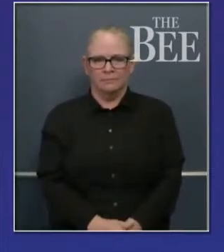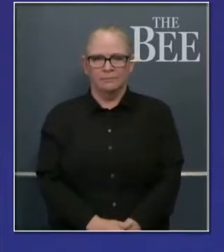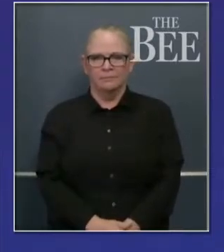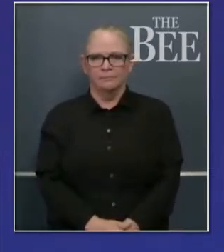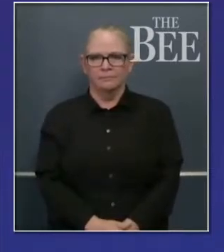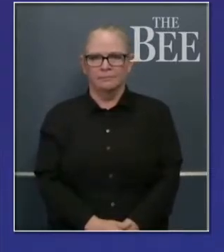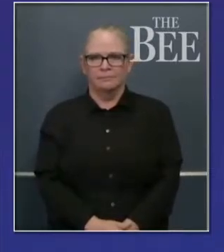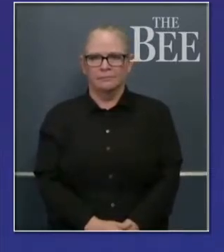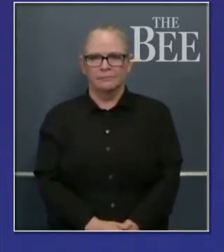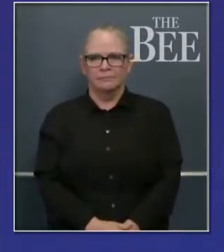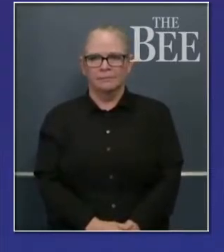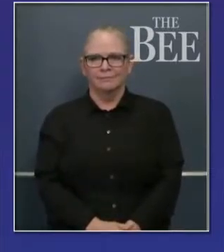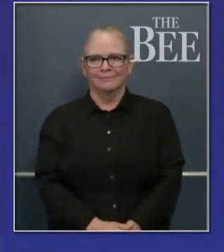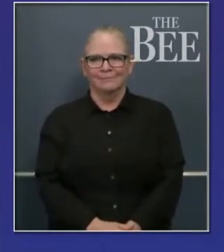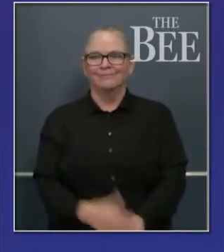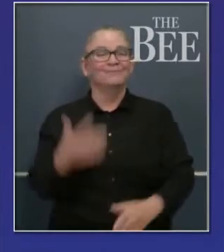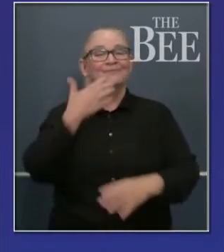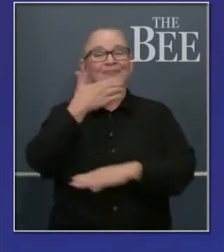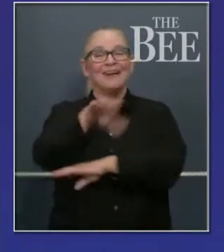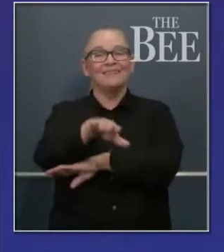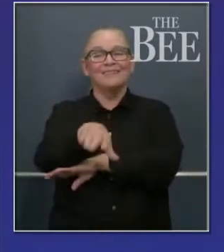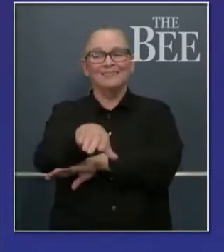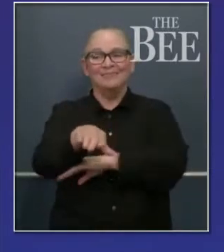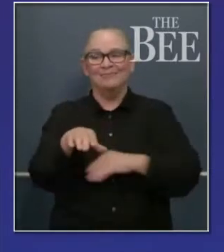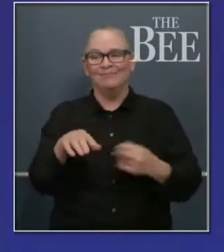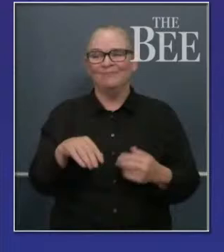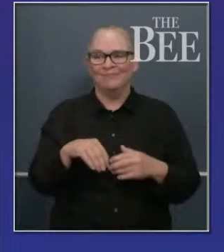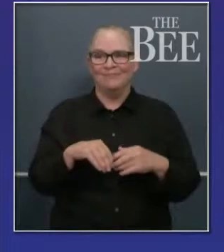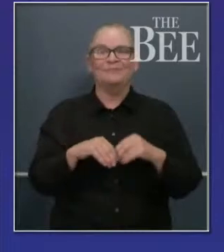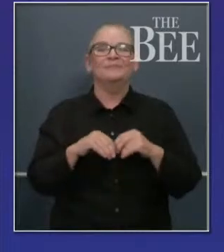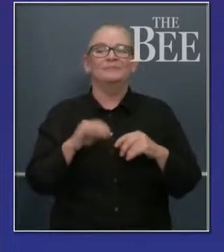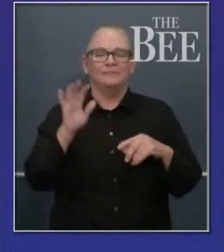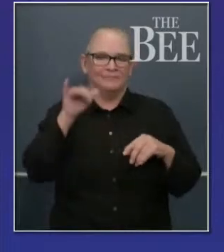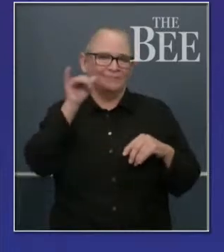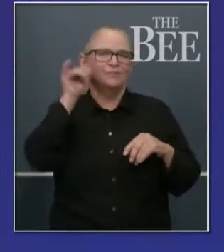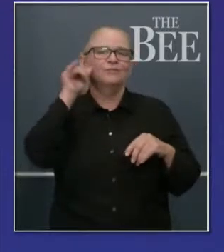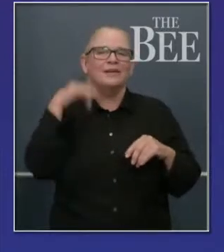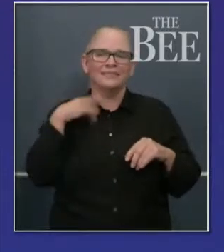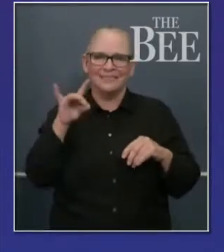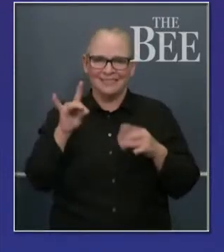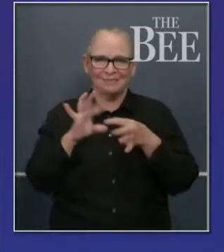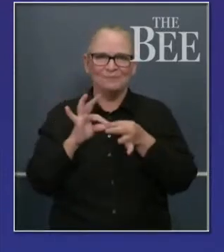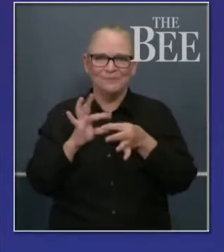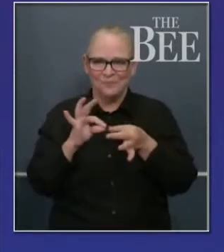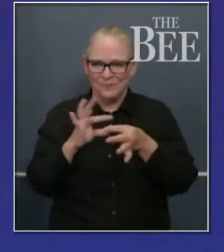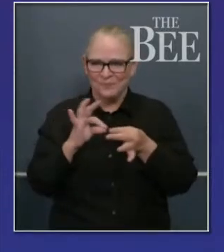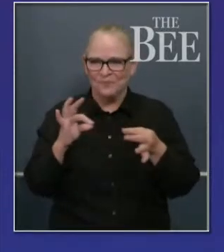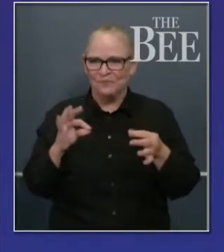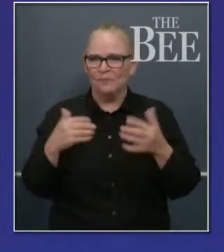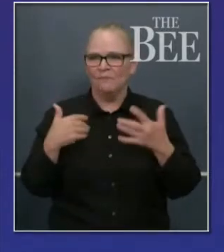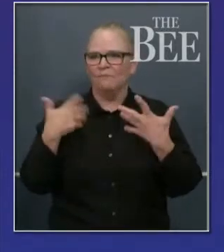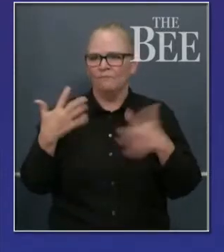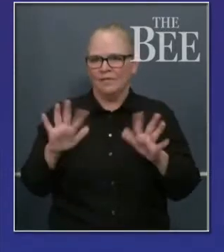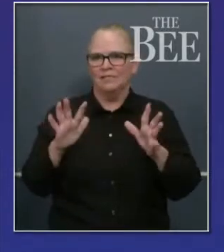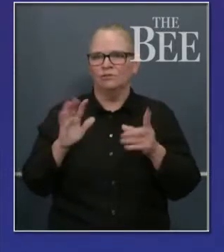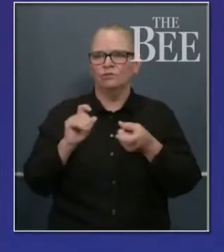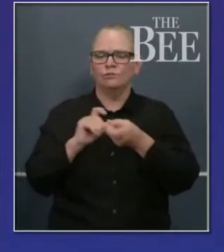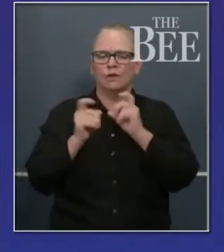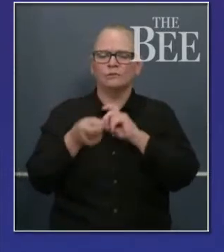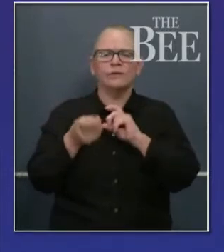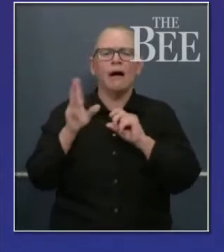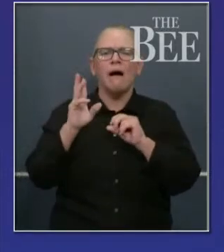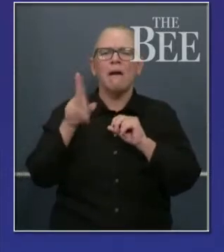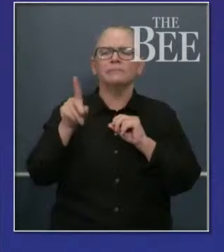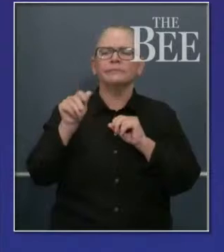Good afternoon, and thank you, Governor. Yes, yesterday we updated our tiers as we do every Tuesday and moved